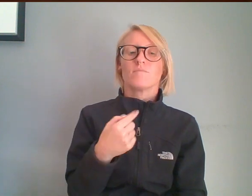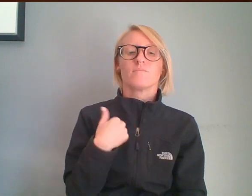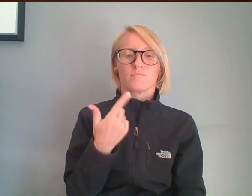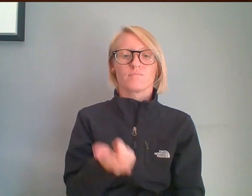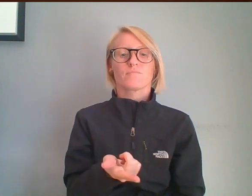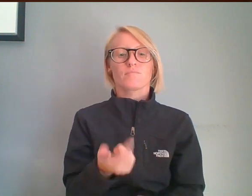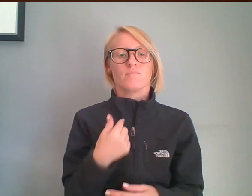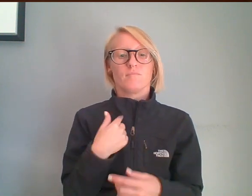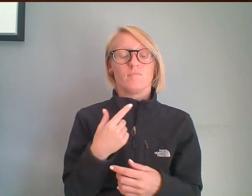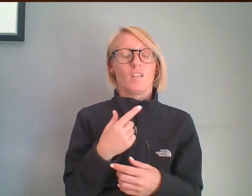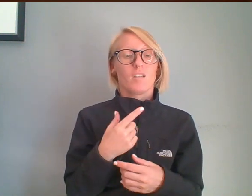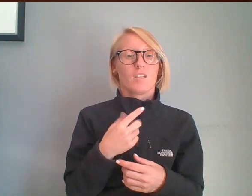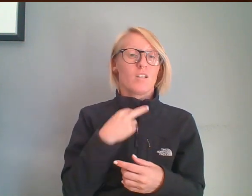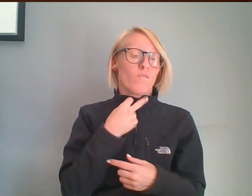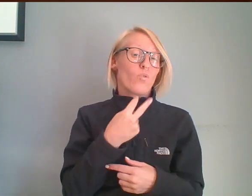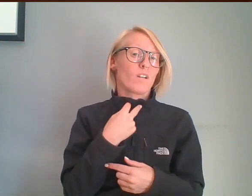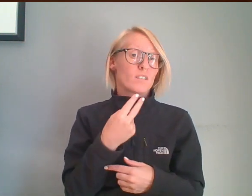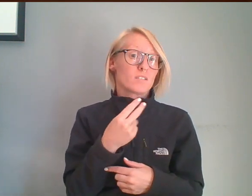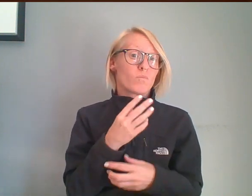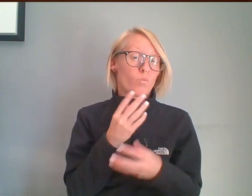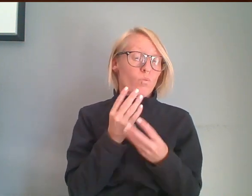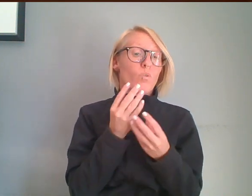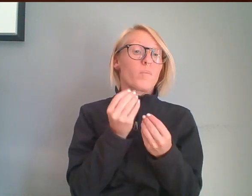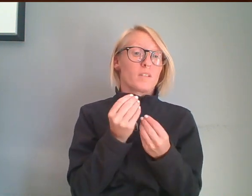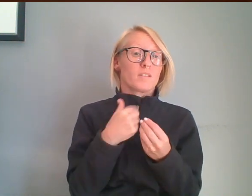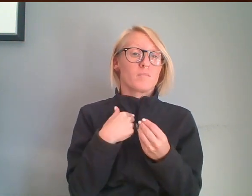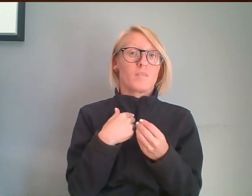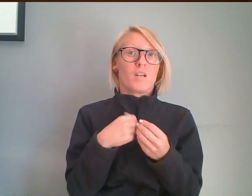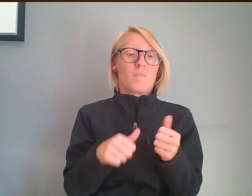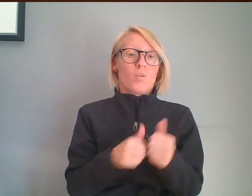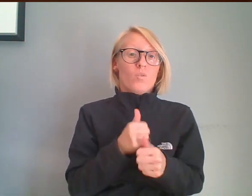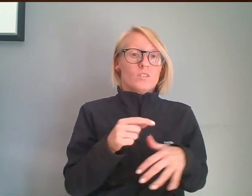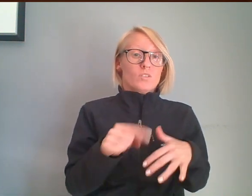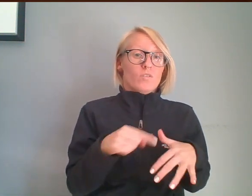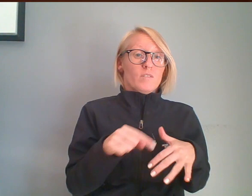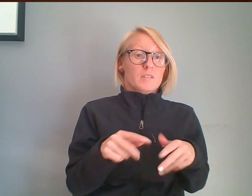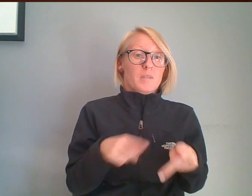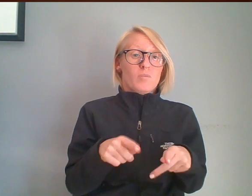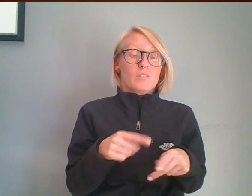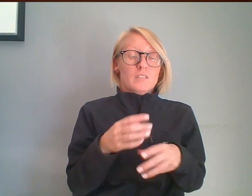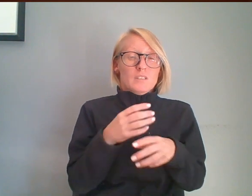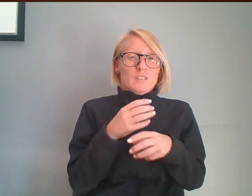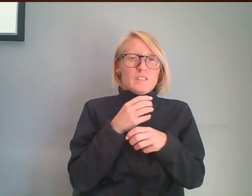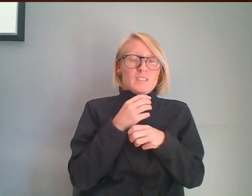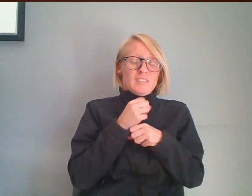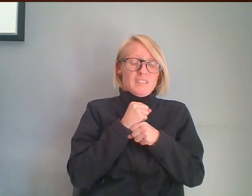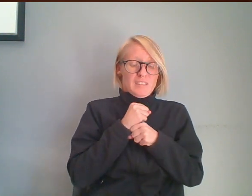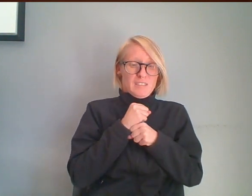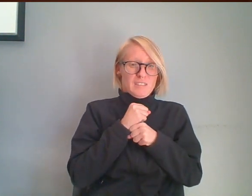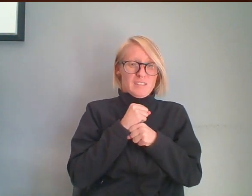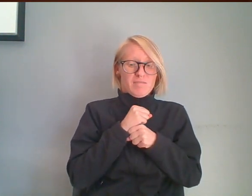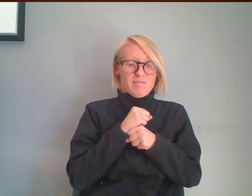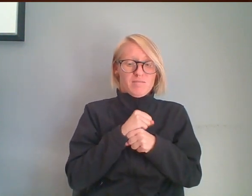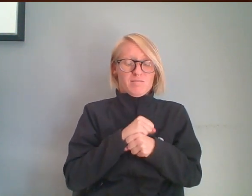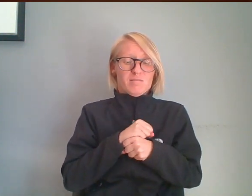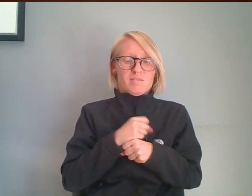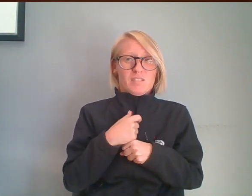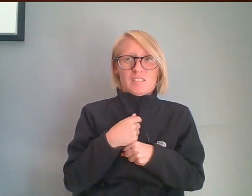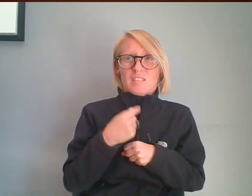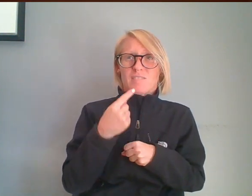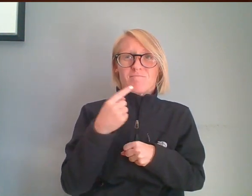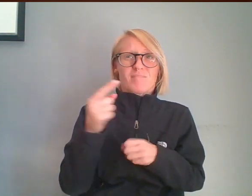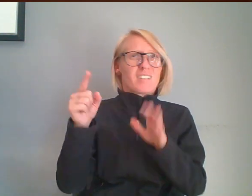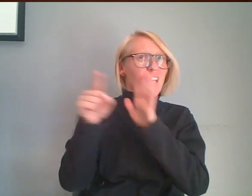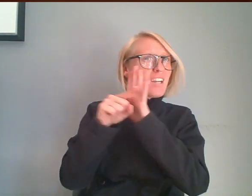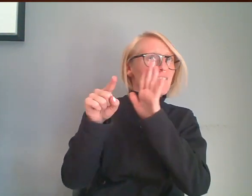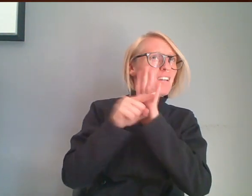your voice. Most nervous speakers don't warm up their voice. They retreat inside themselves and start saying all these bad things to themselves. So